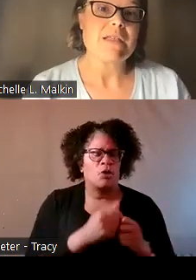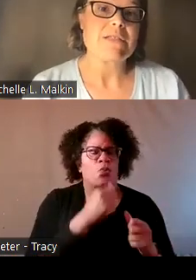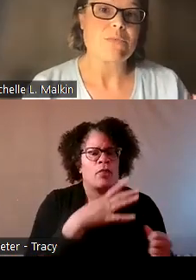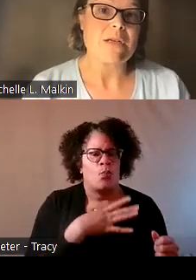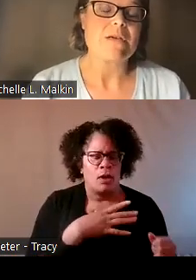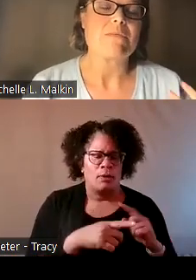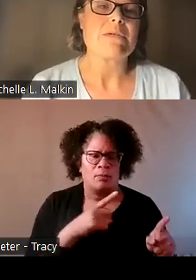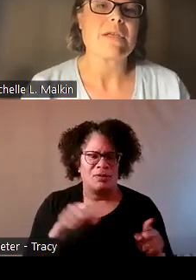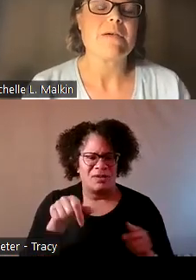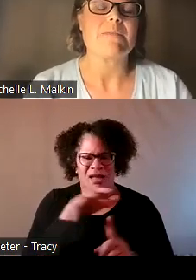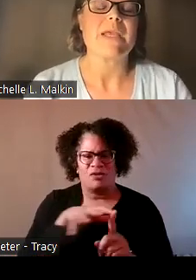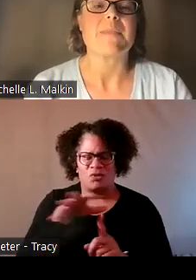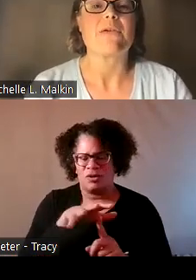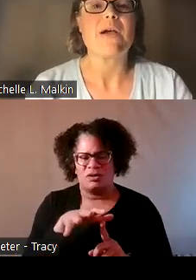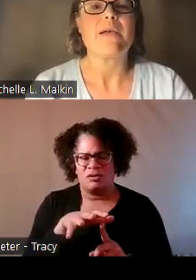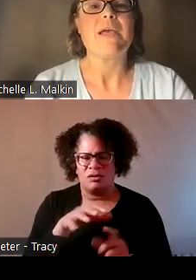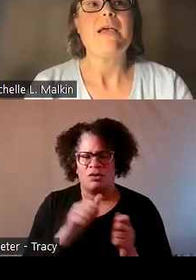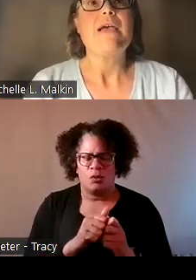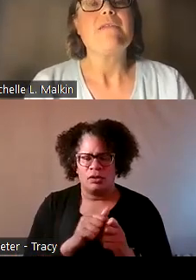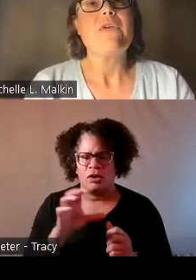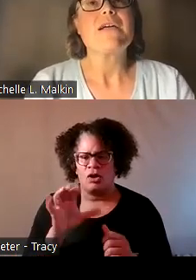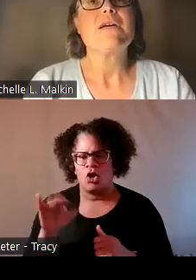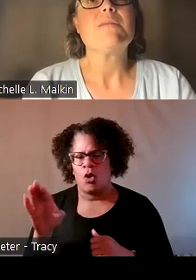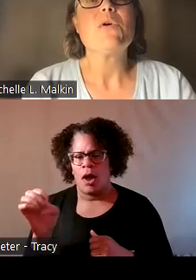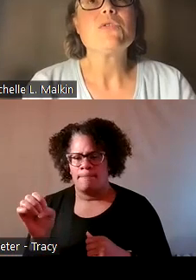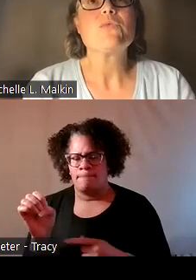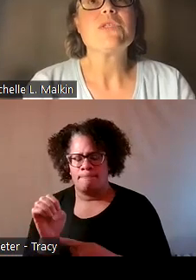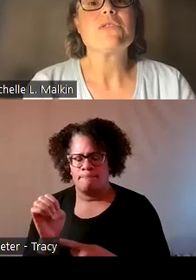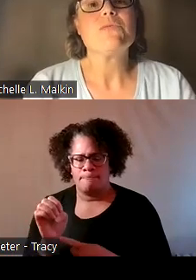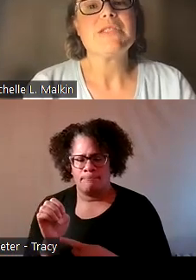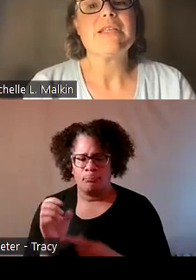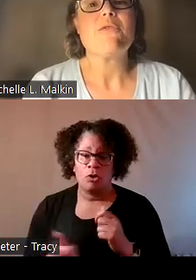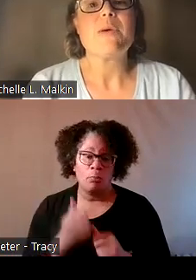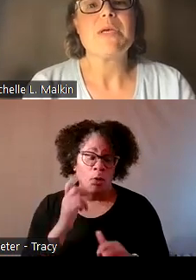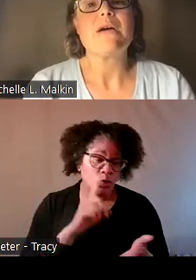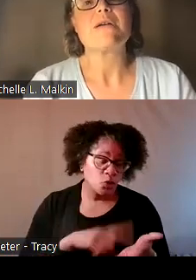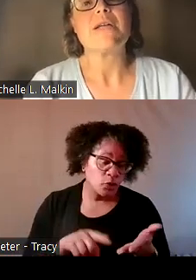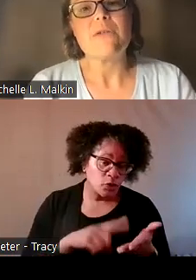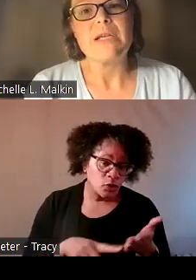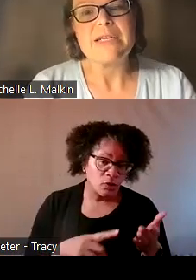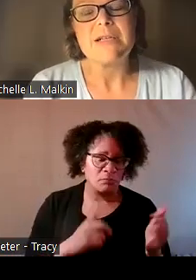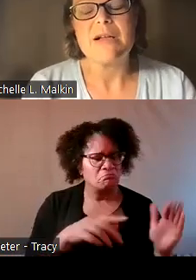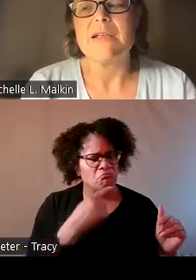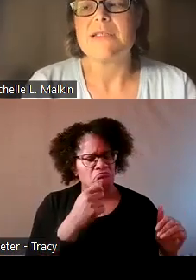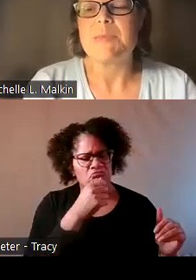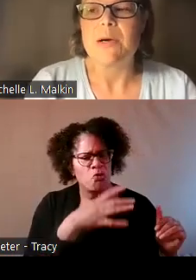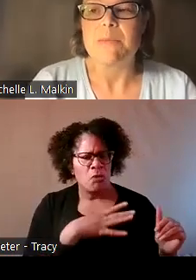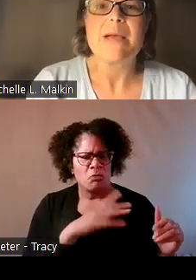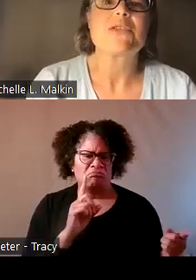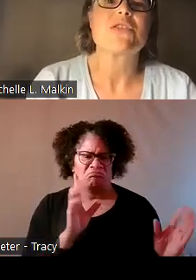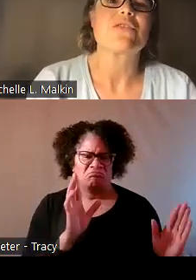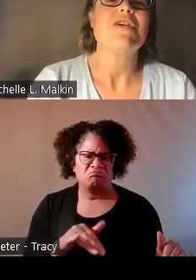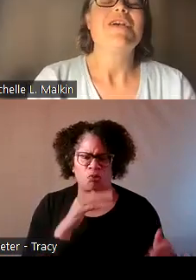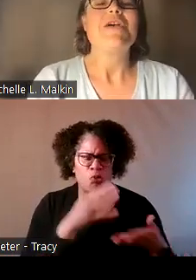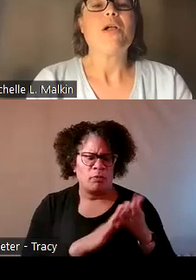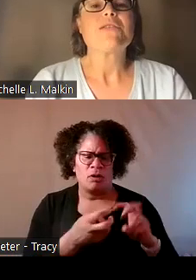not in this arena around gambling crime. And in fact, most research will say that women are not only less likely to be problem